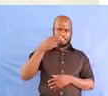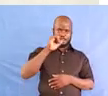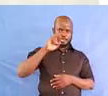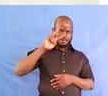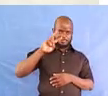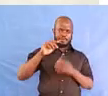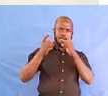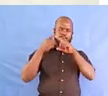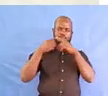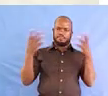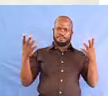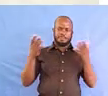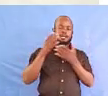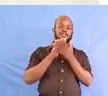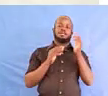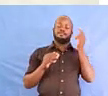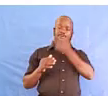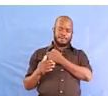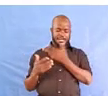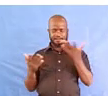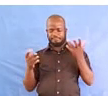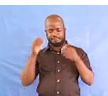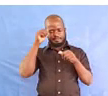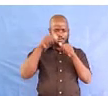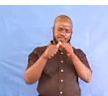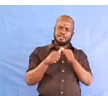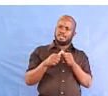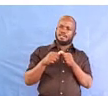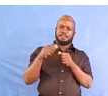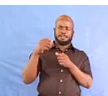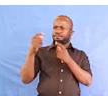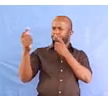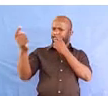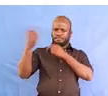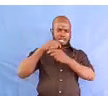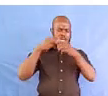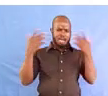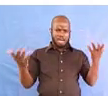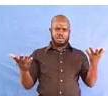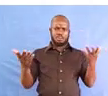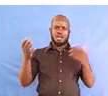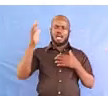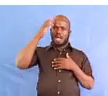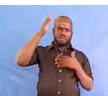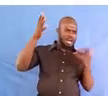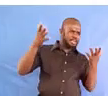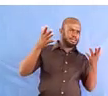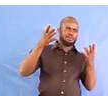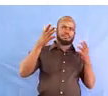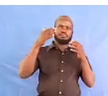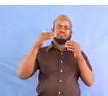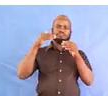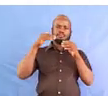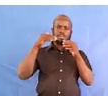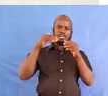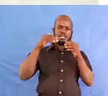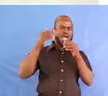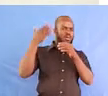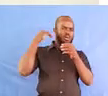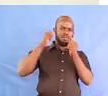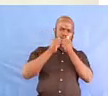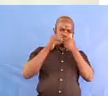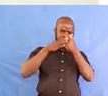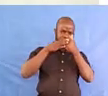Where does HIV come from? For some of us who remember the sudden emergence of HIV into the popular culture and awareness of the